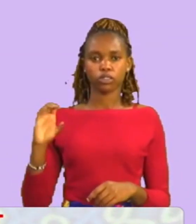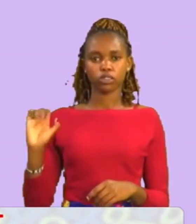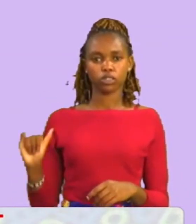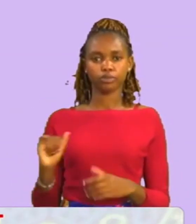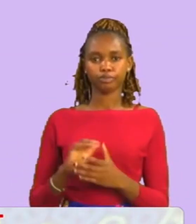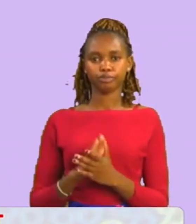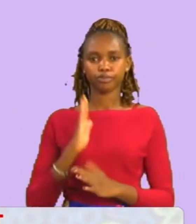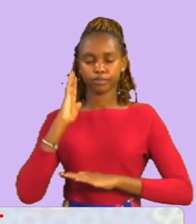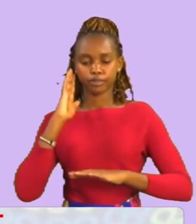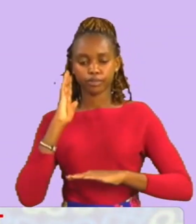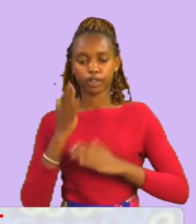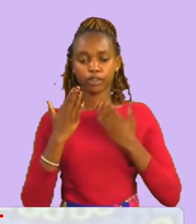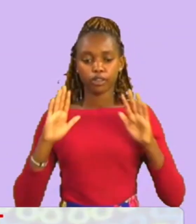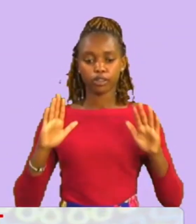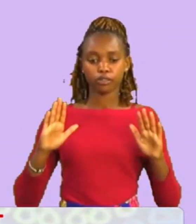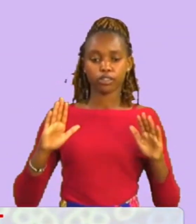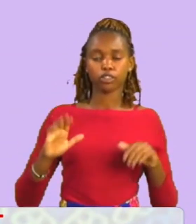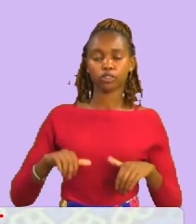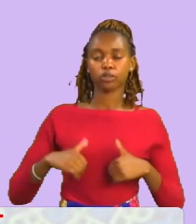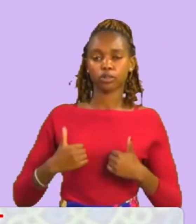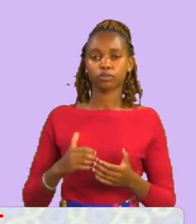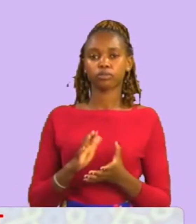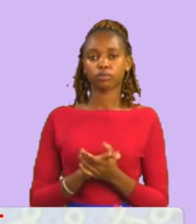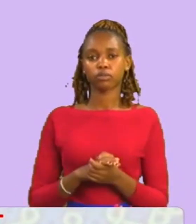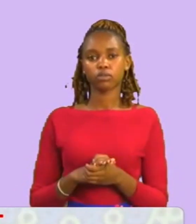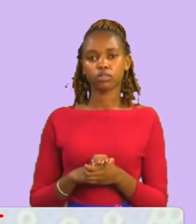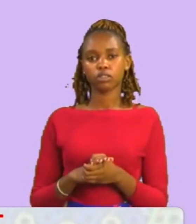one kuna fan hapo. Pewa yako.